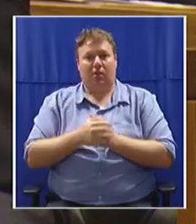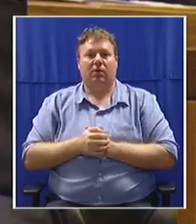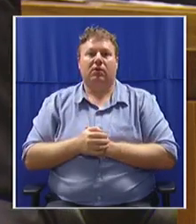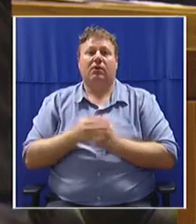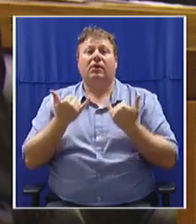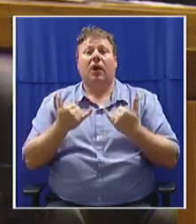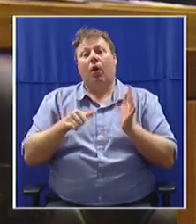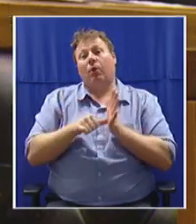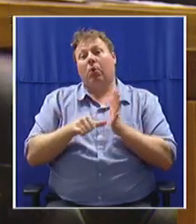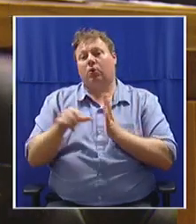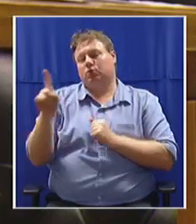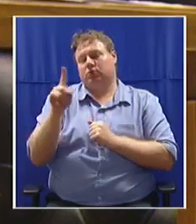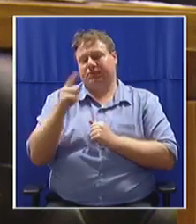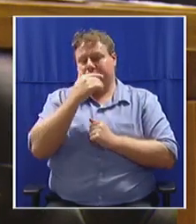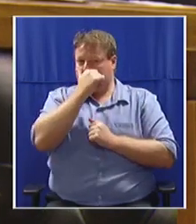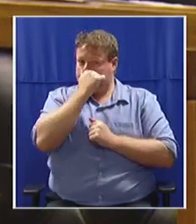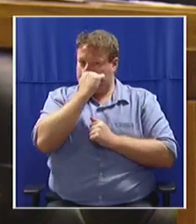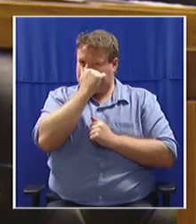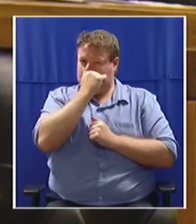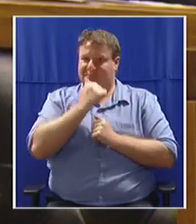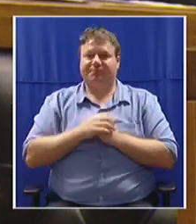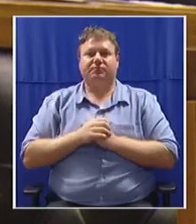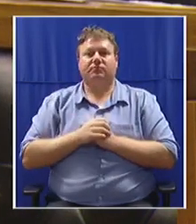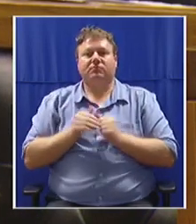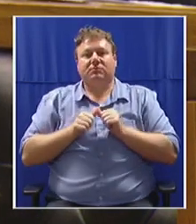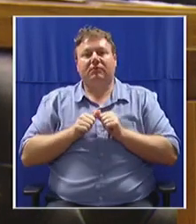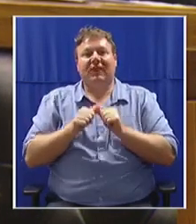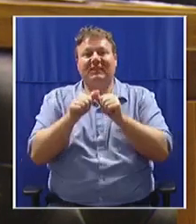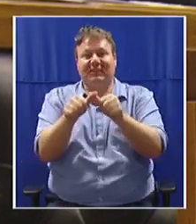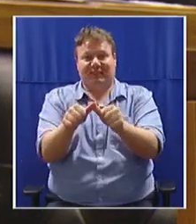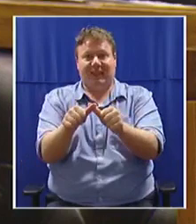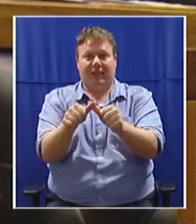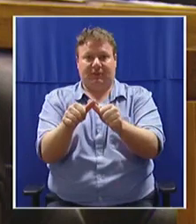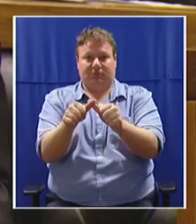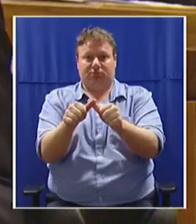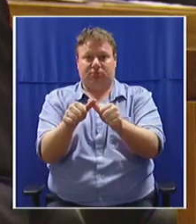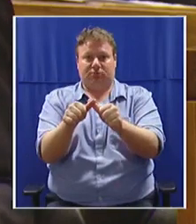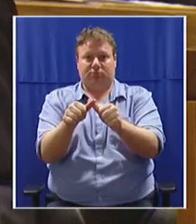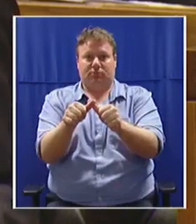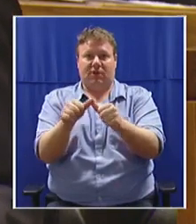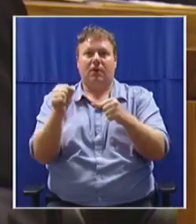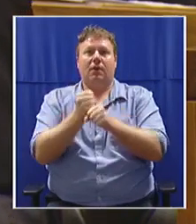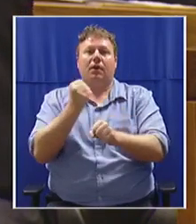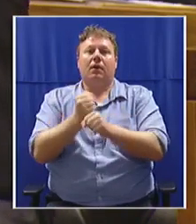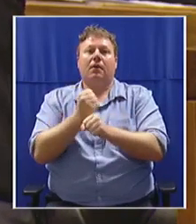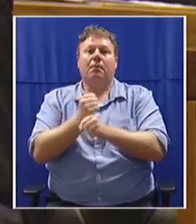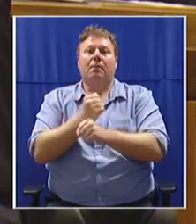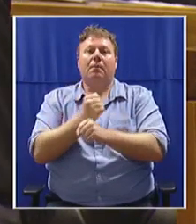important probably is to sustain, ensure that the